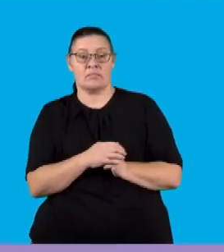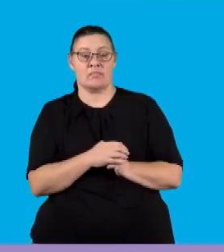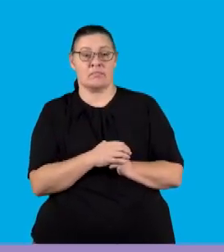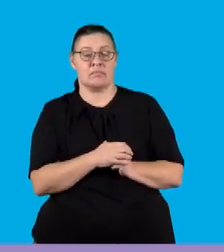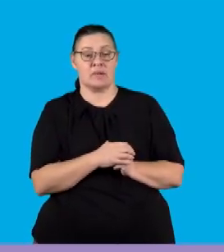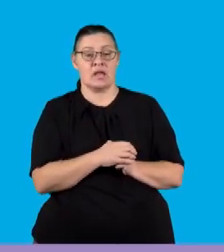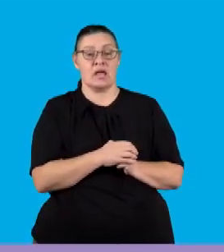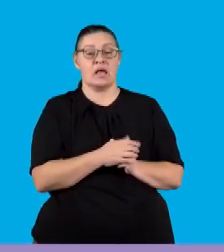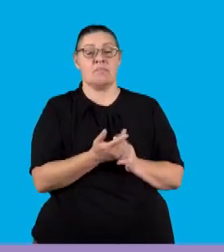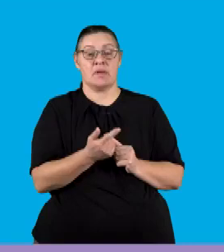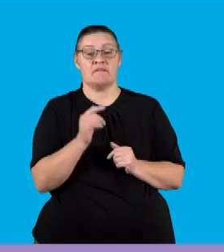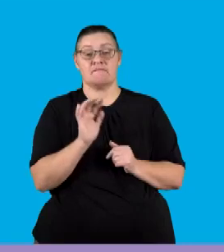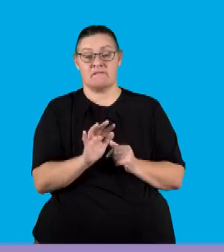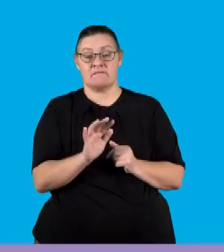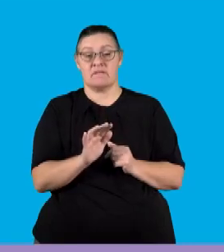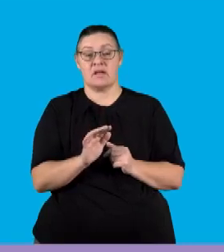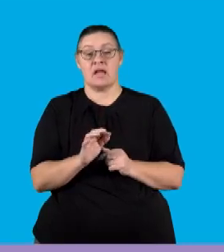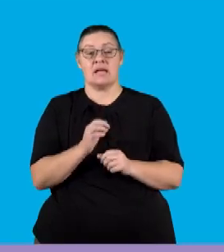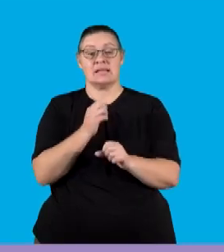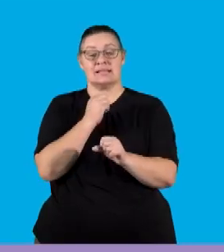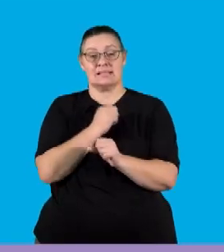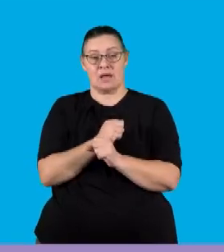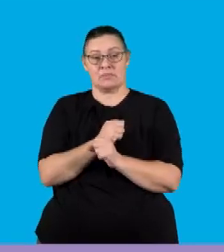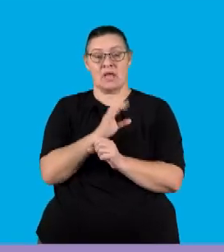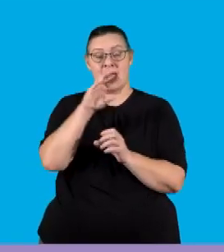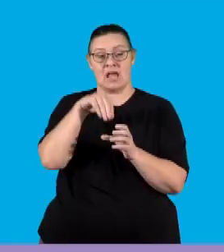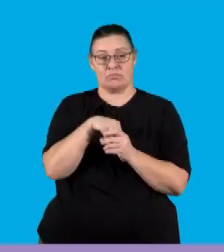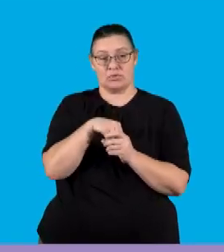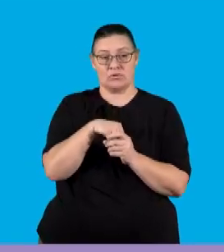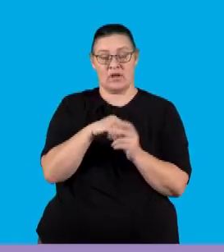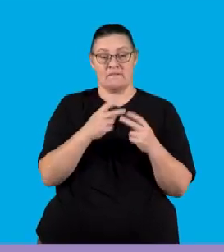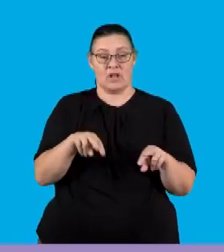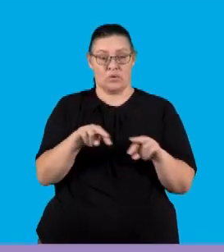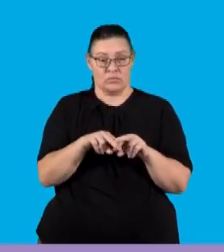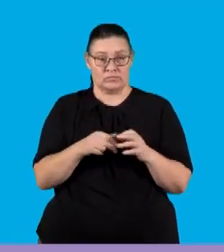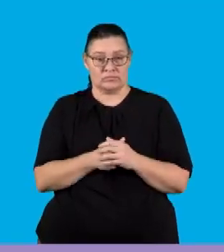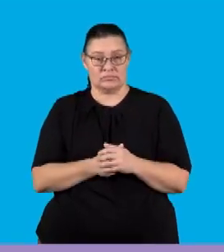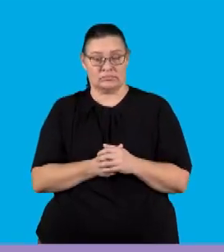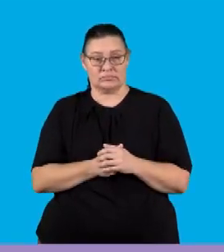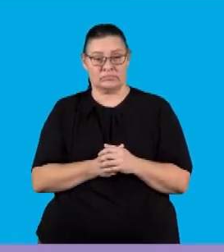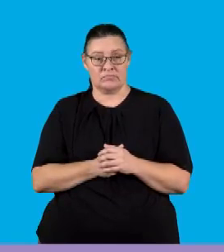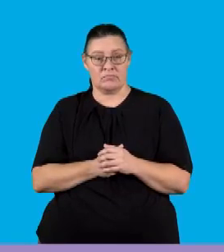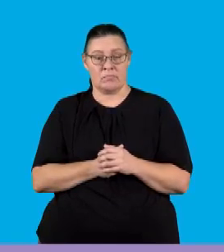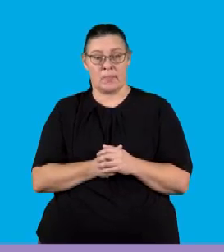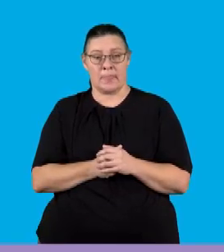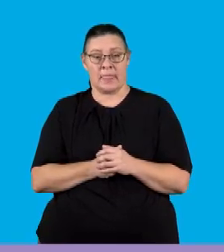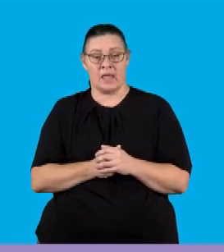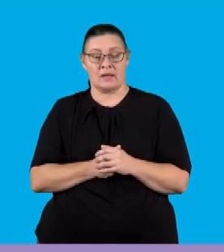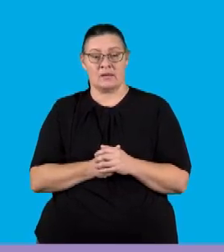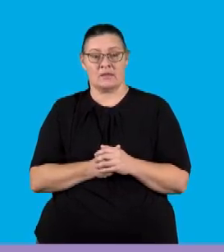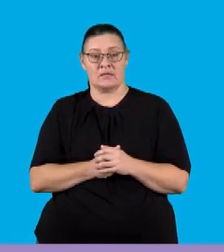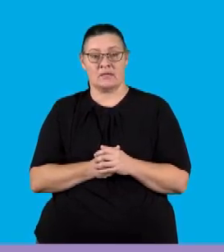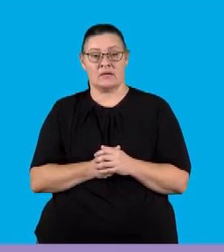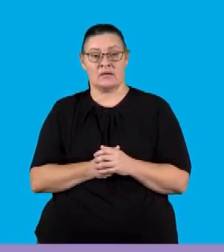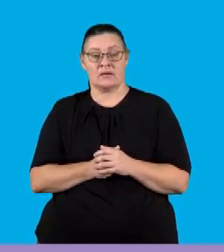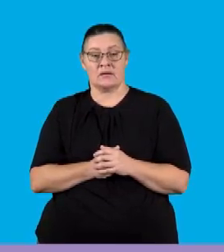is going to be our 5, and we are going to multiply this by the input value, which in this case, we are